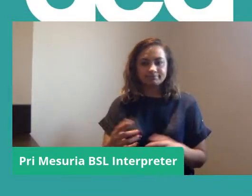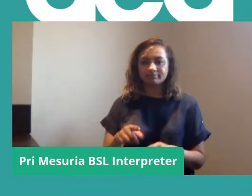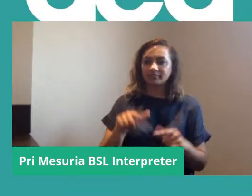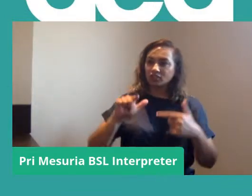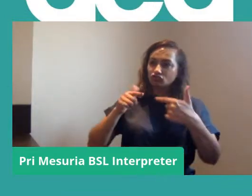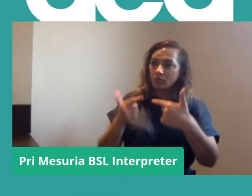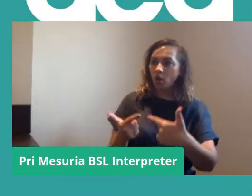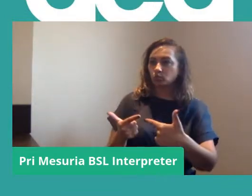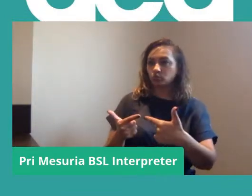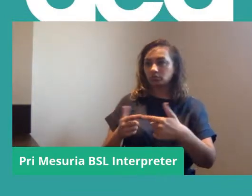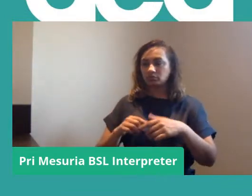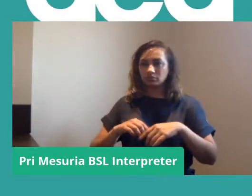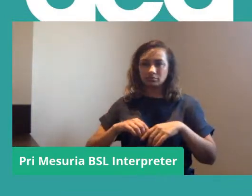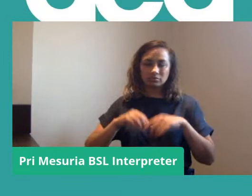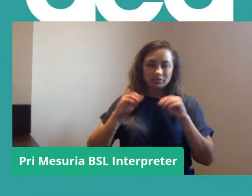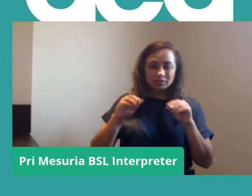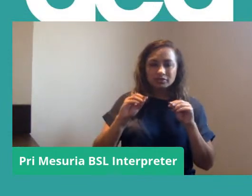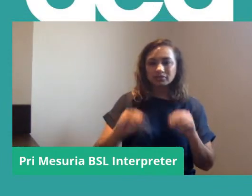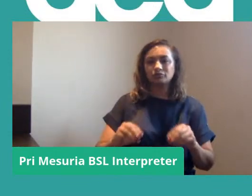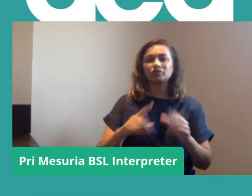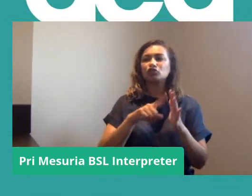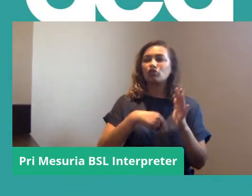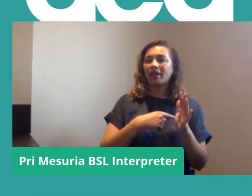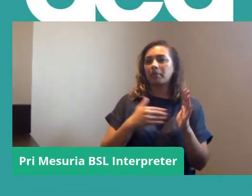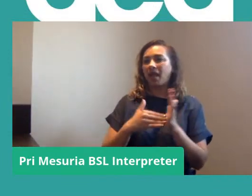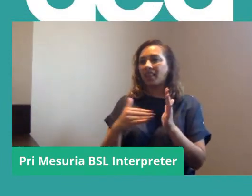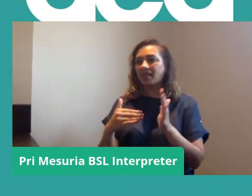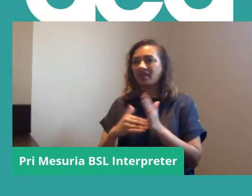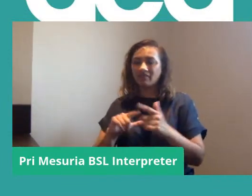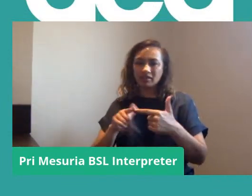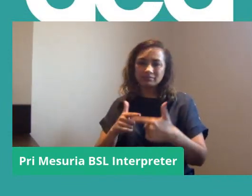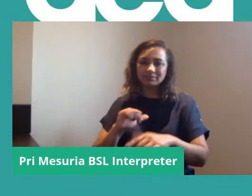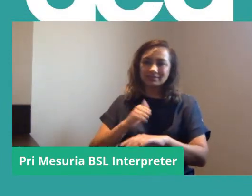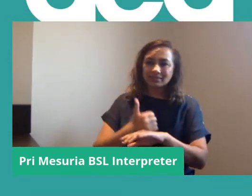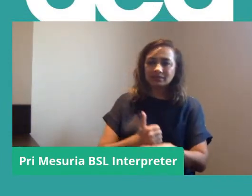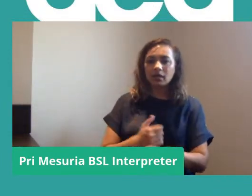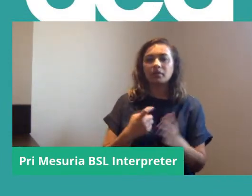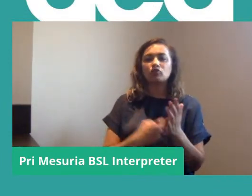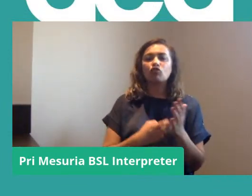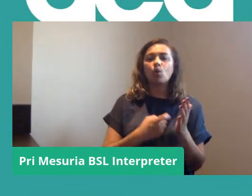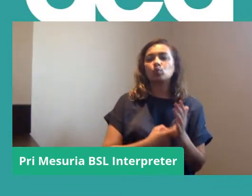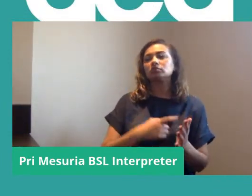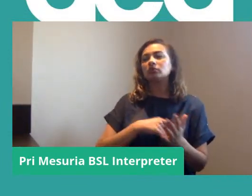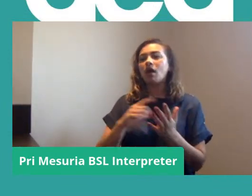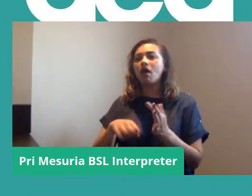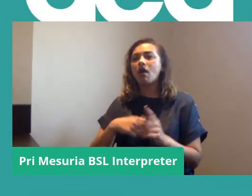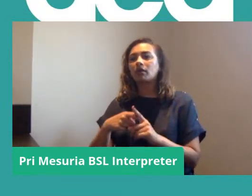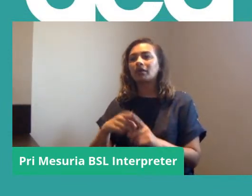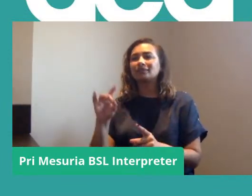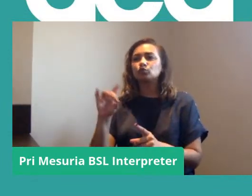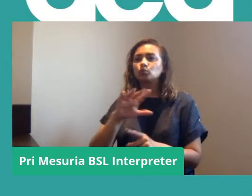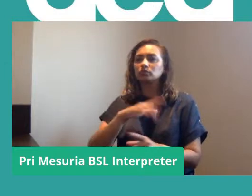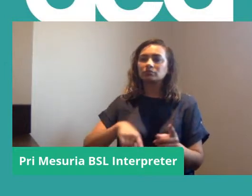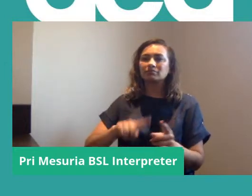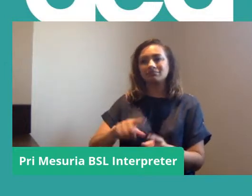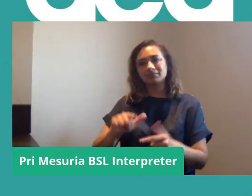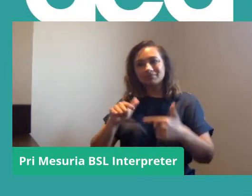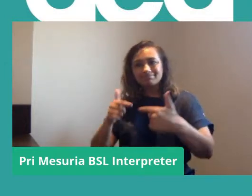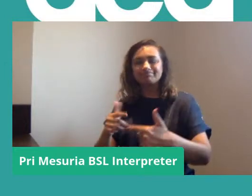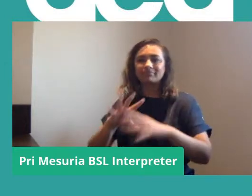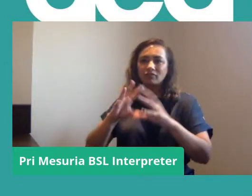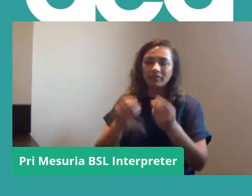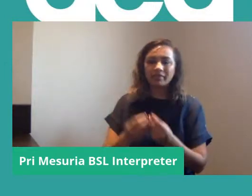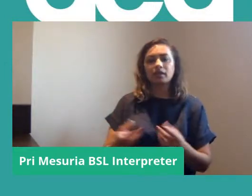strike school run by Jane McAlevey and the Rosalux Institute, and a few members of